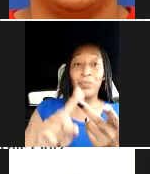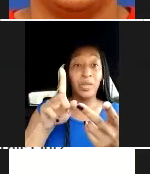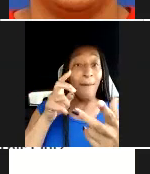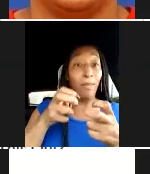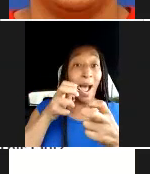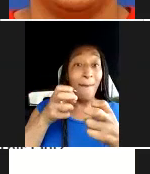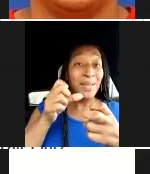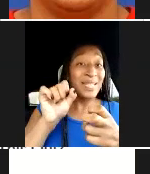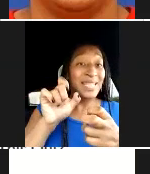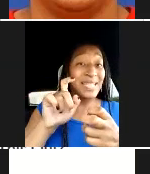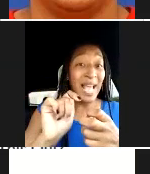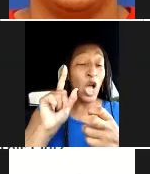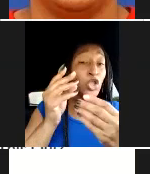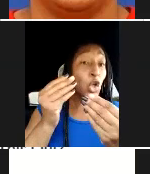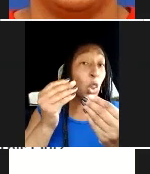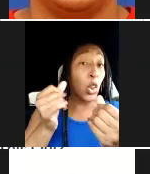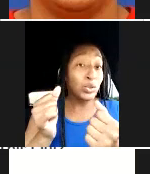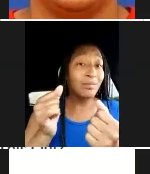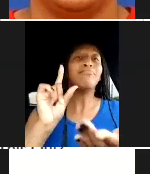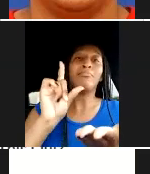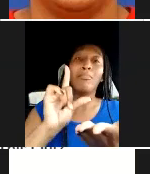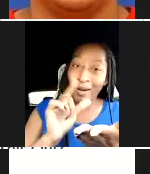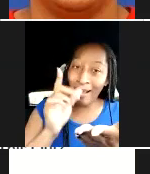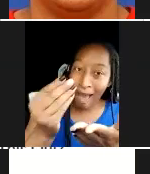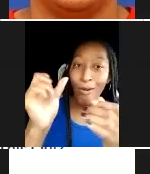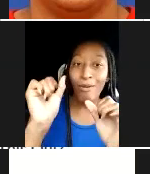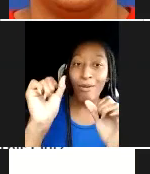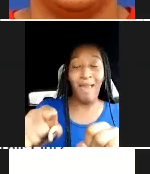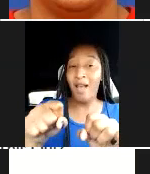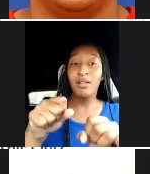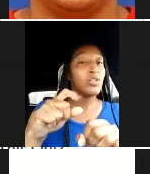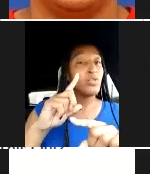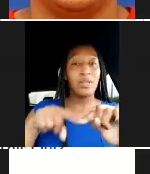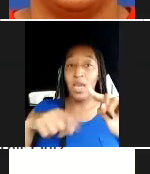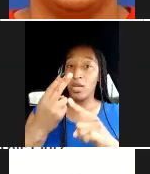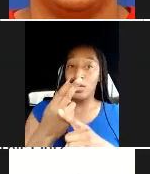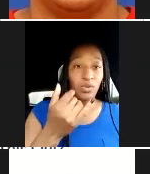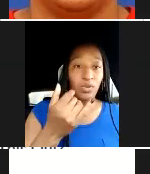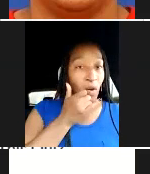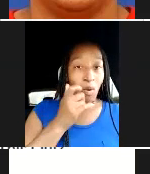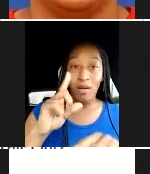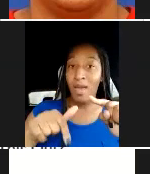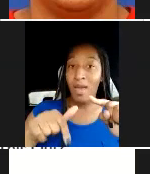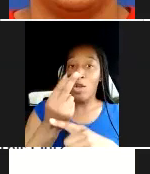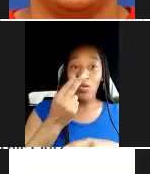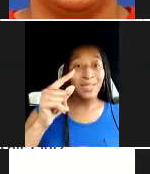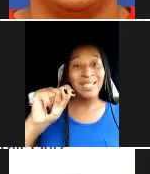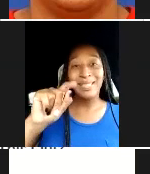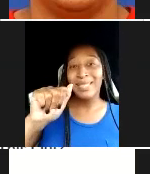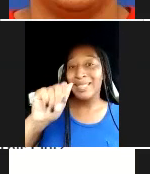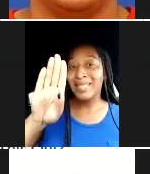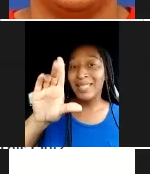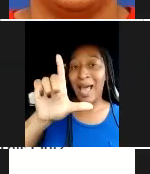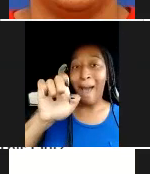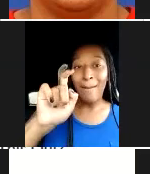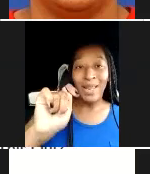use a phone, a tablet, or any websites. Okay. Again, if you want to make up, you have to have